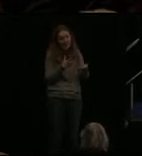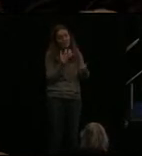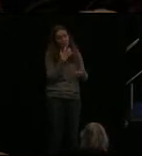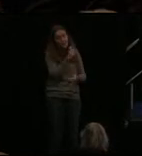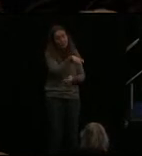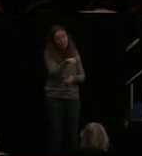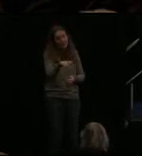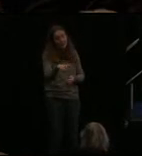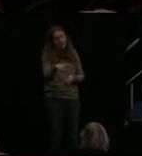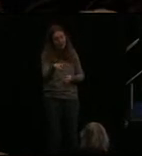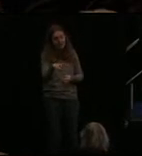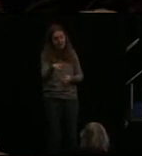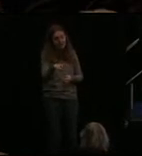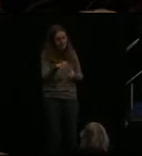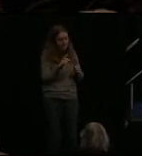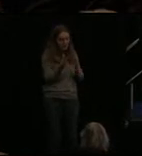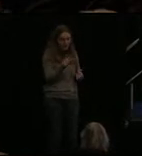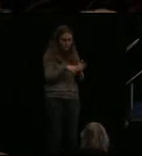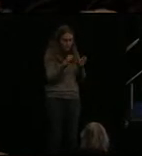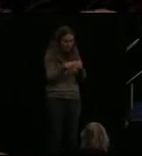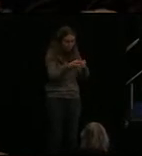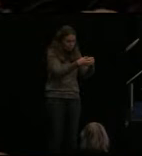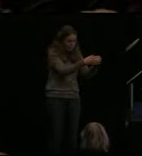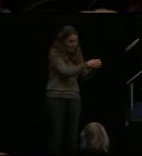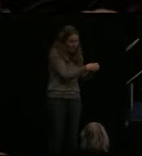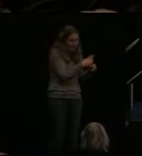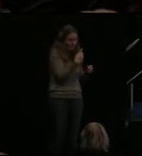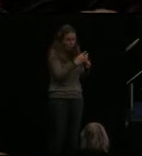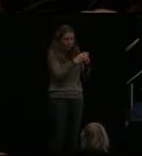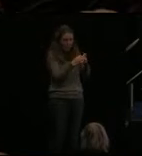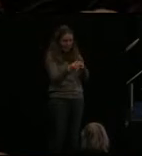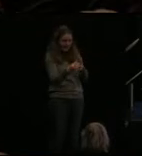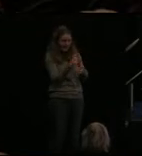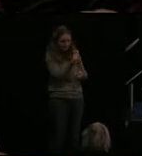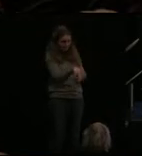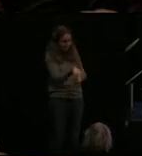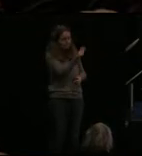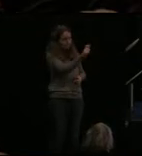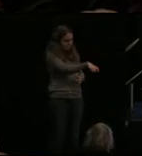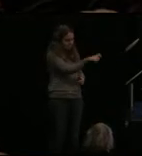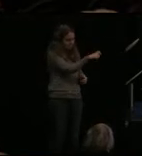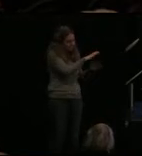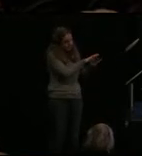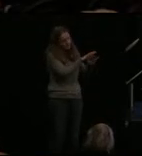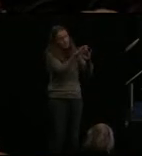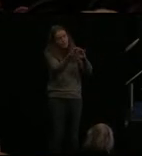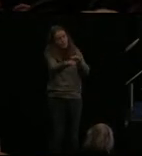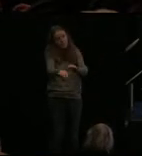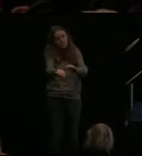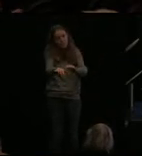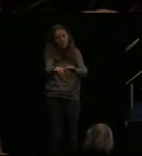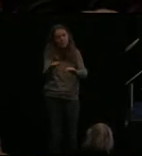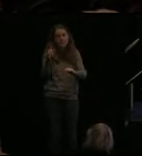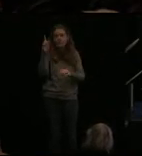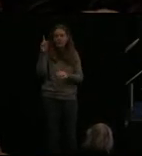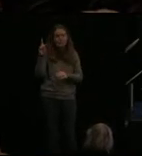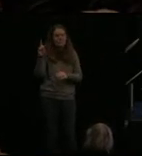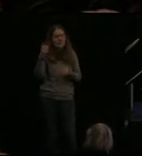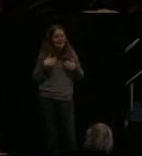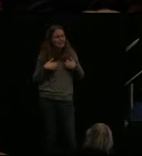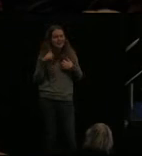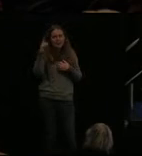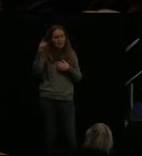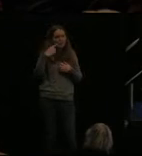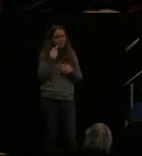From each ancestral tribe, send one of its leaders. Interesting, isn't it? He didn't just send a group of random